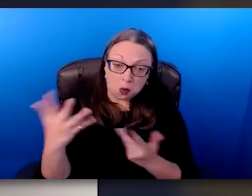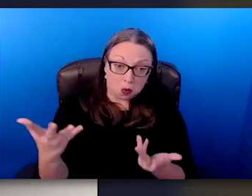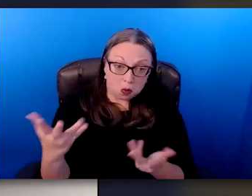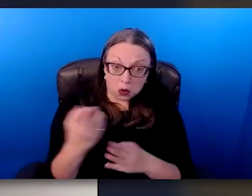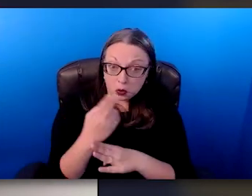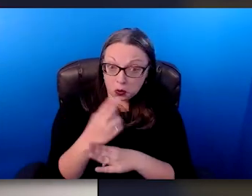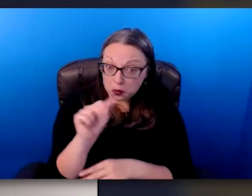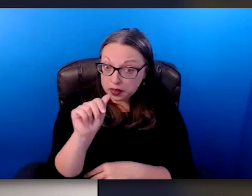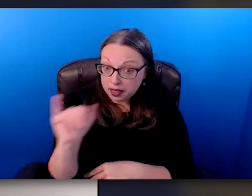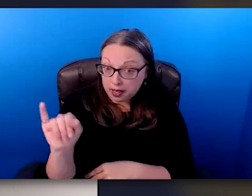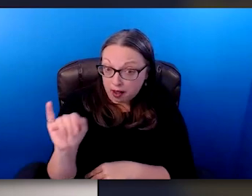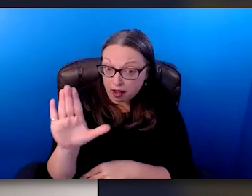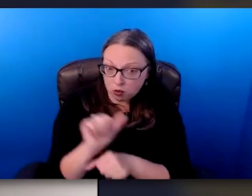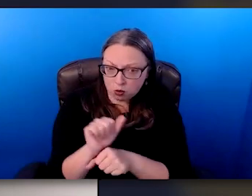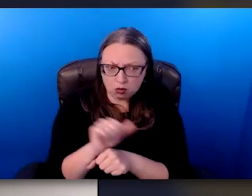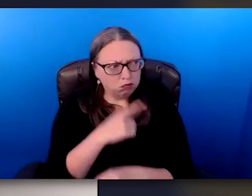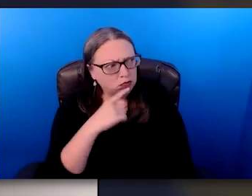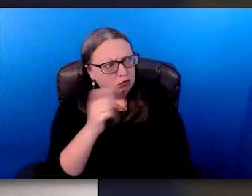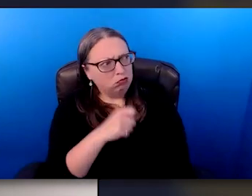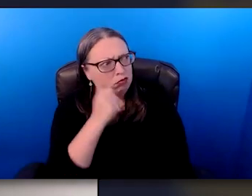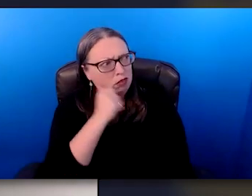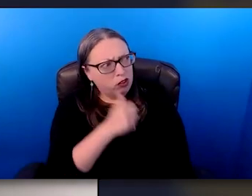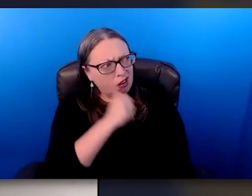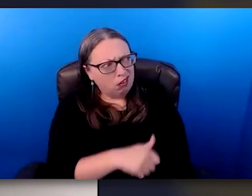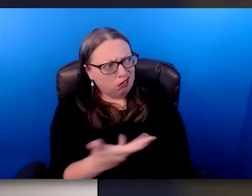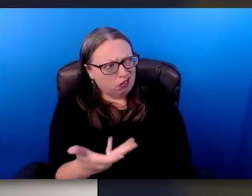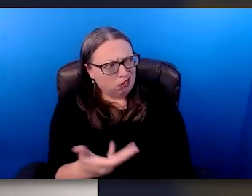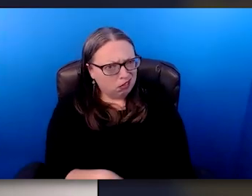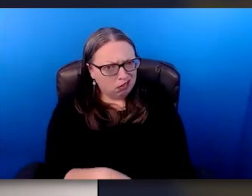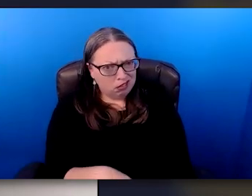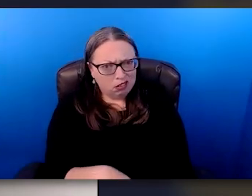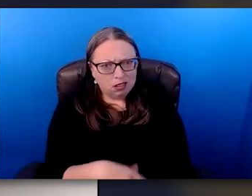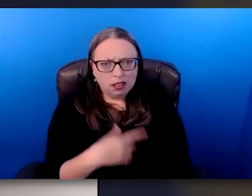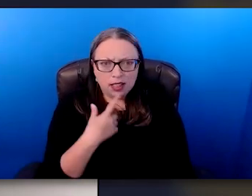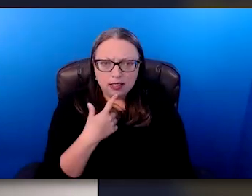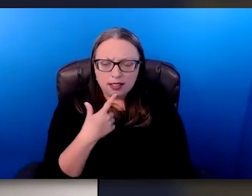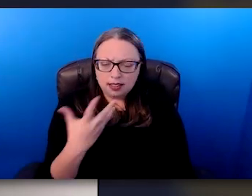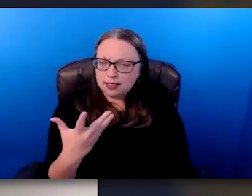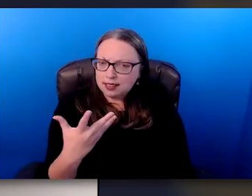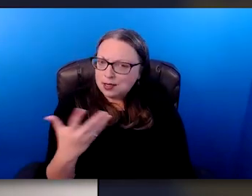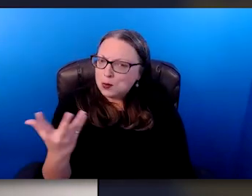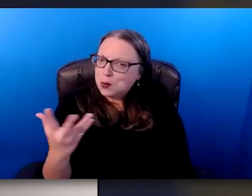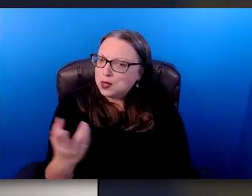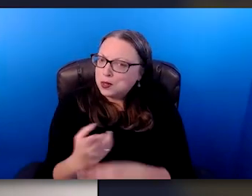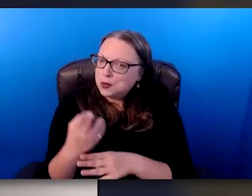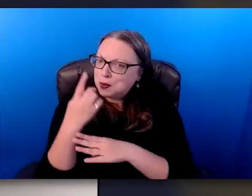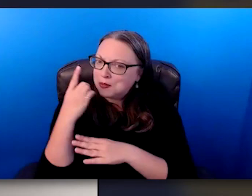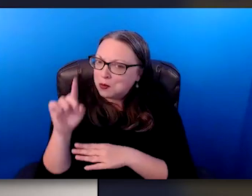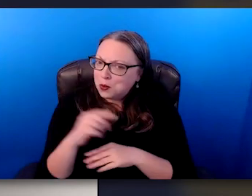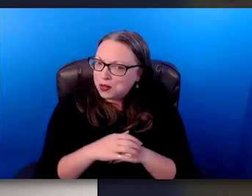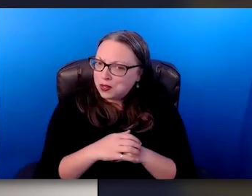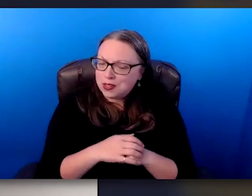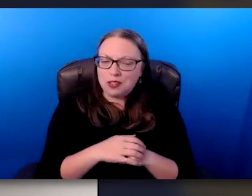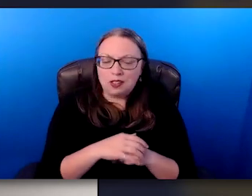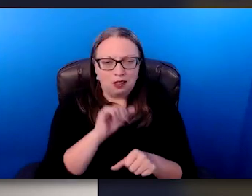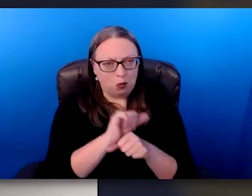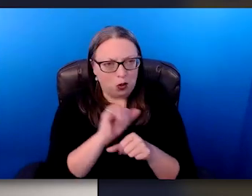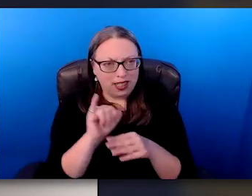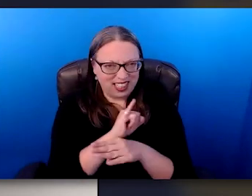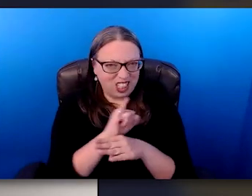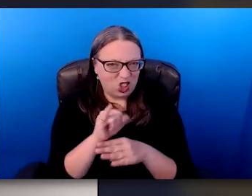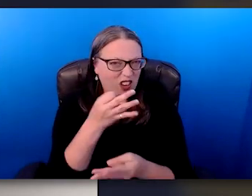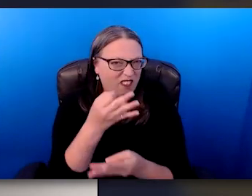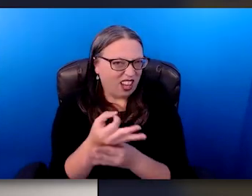use AI in your work? He said, oh yeah, every day. And I said, what are you using it for? He's working as an intern and as a